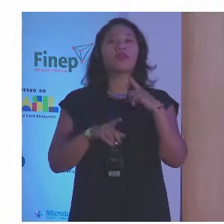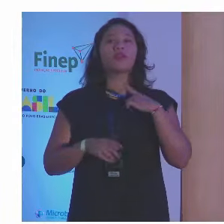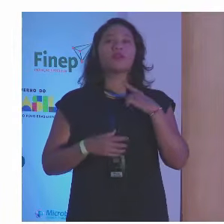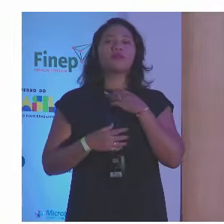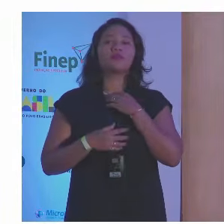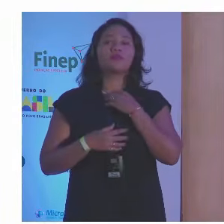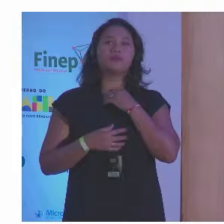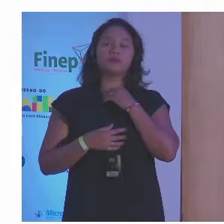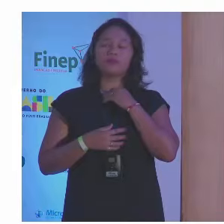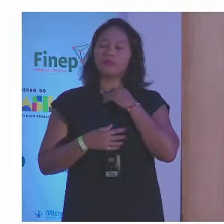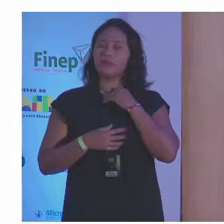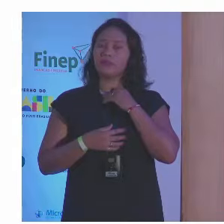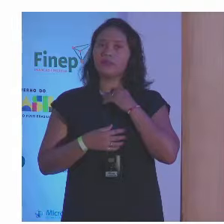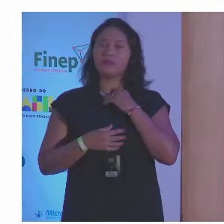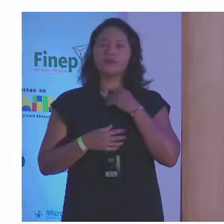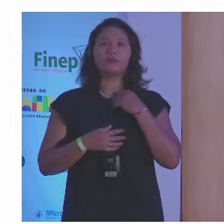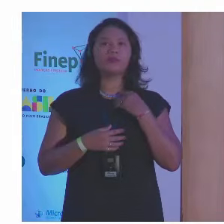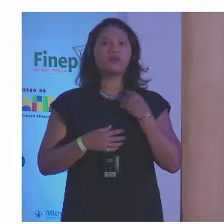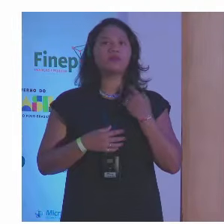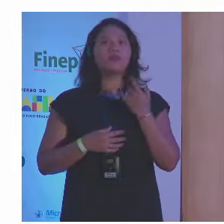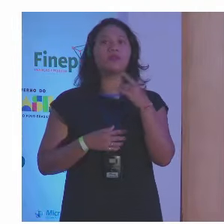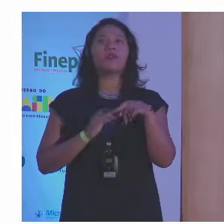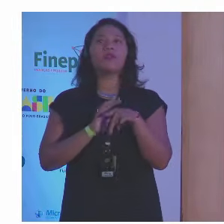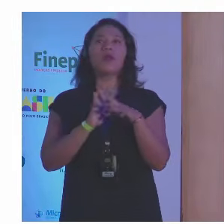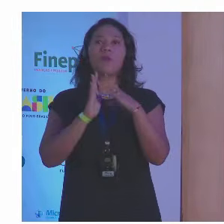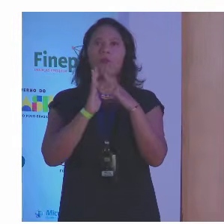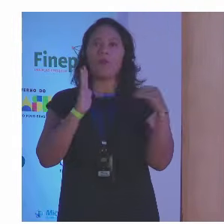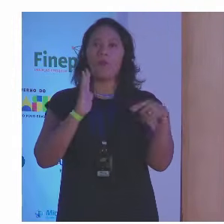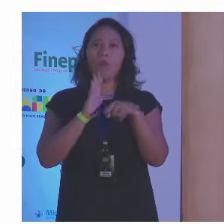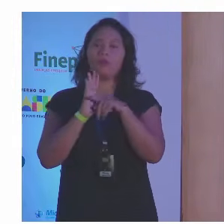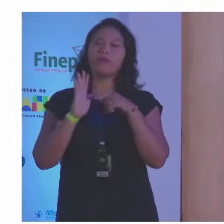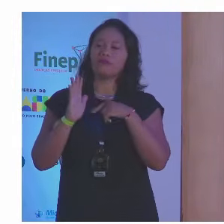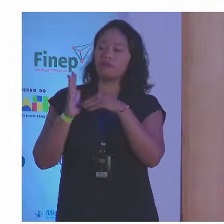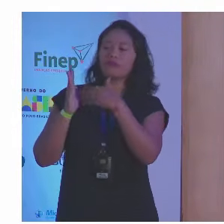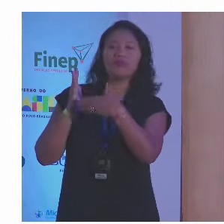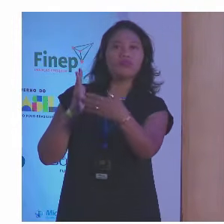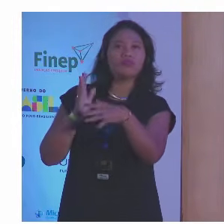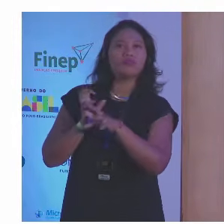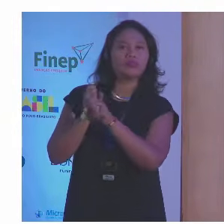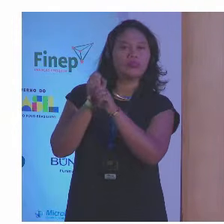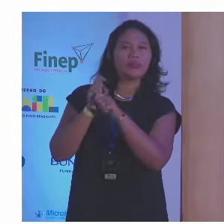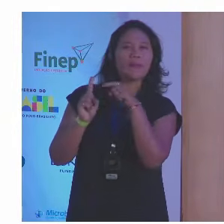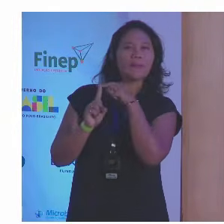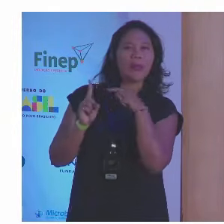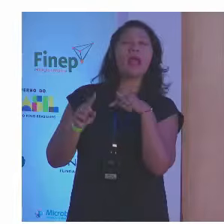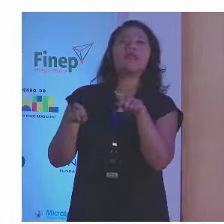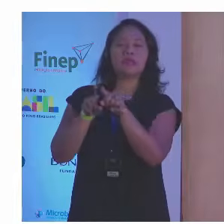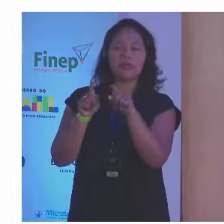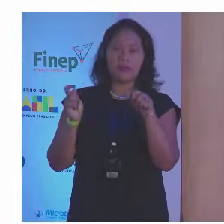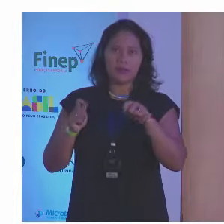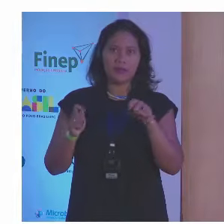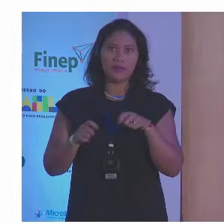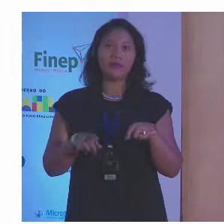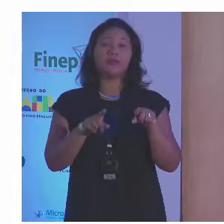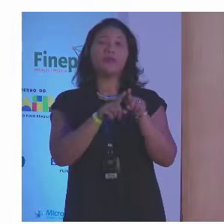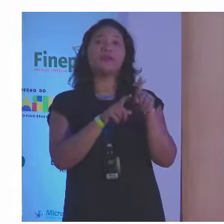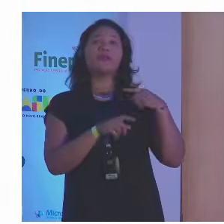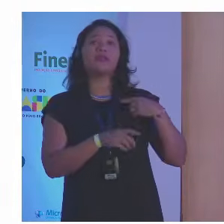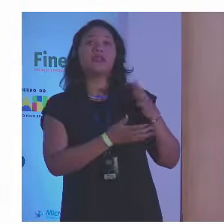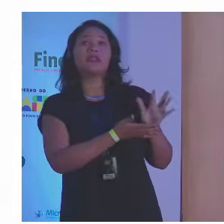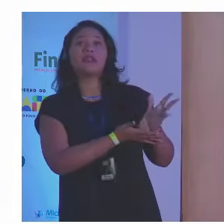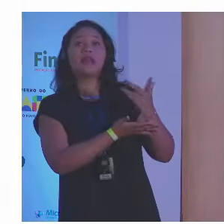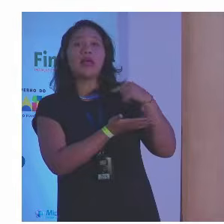is completely consistent in space and time in 3 dimensions, but you can go back to the in-situ information. If you double-click, you see the source of